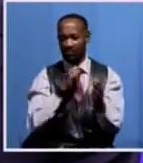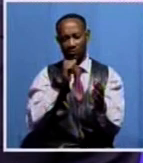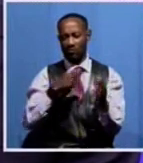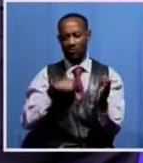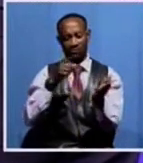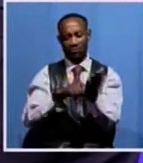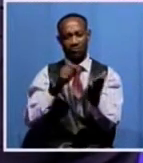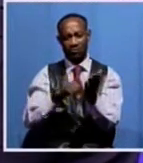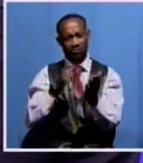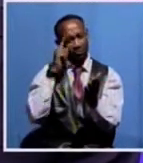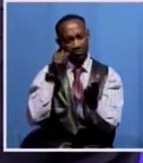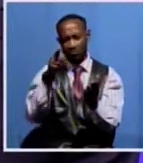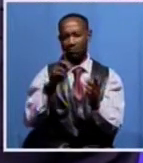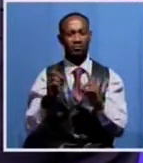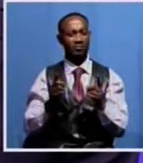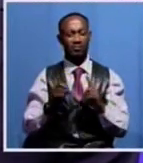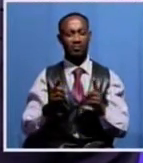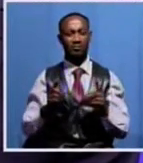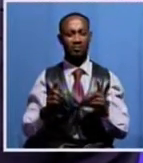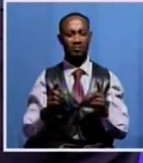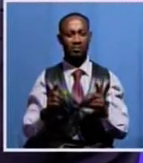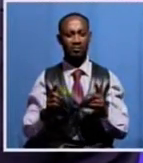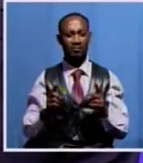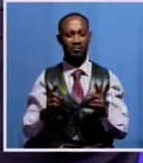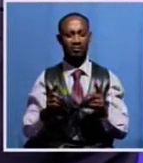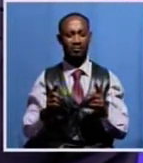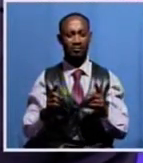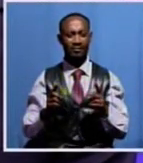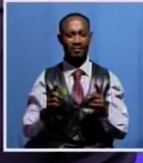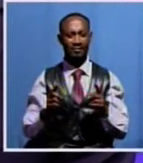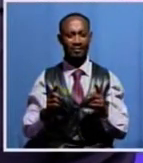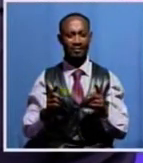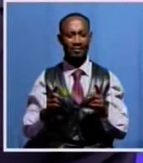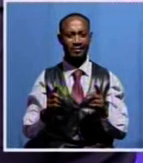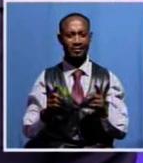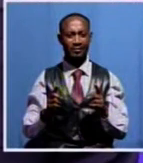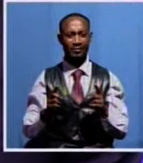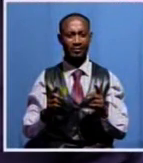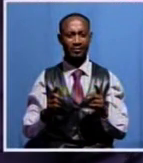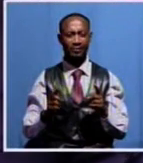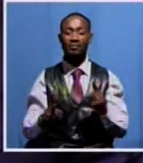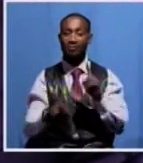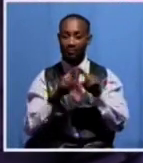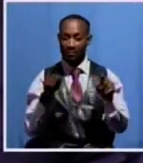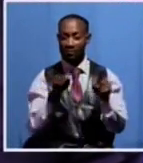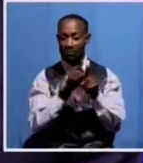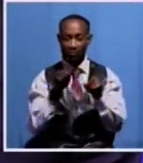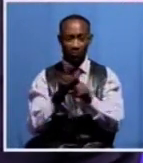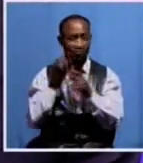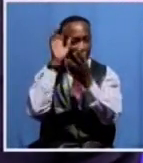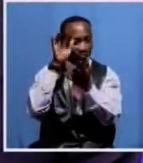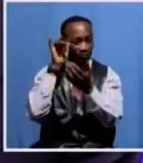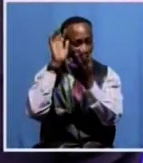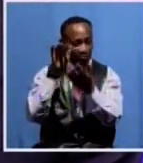you. Please, at least pay the little amount of money that is required. So it's really, really that. But I'm also hoping that as we